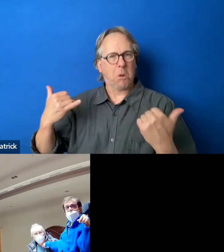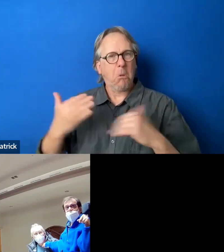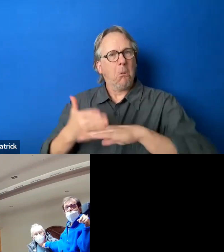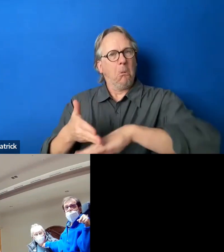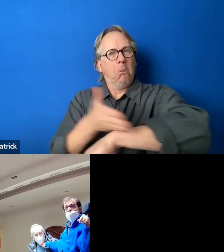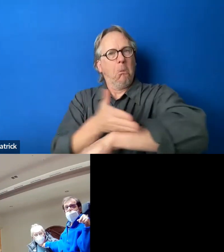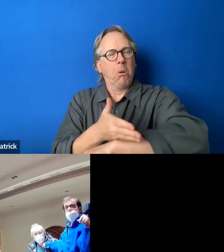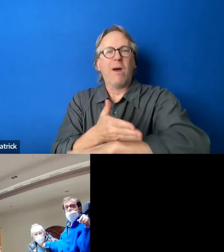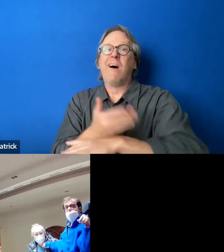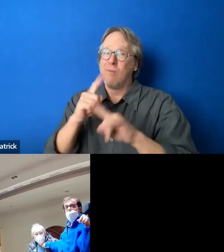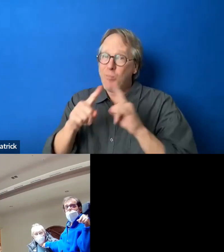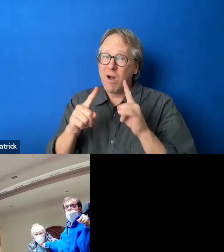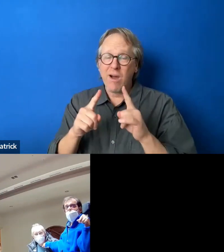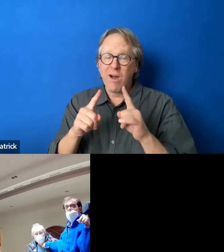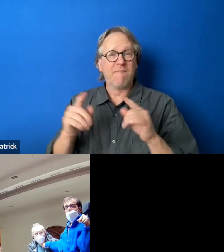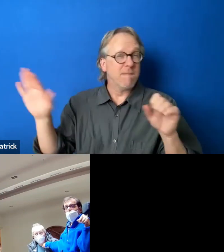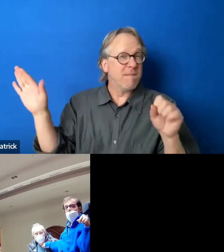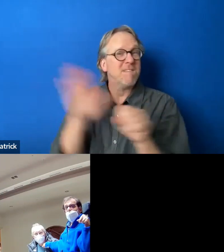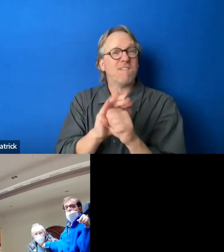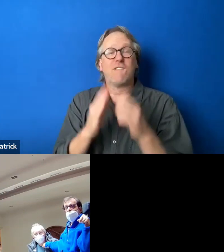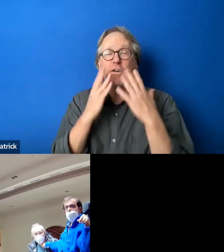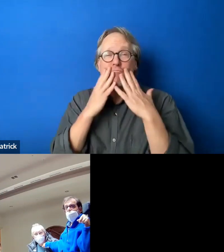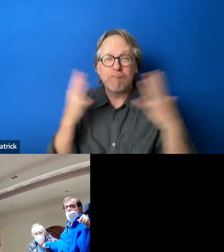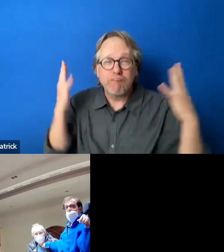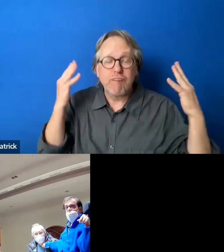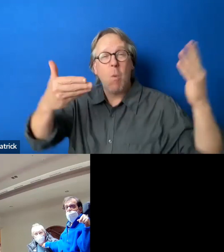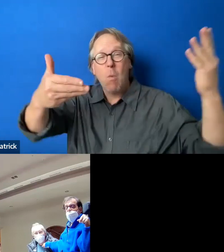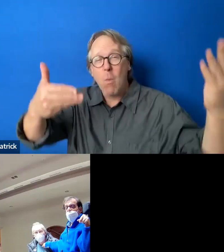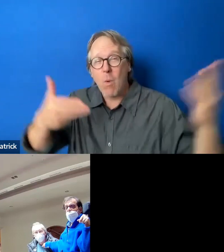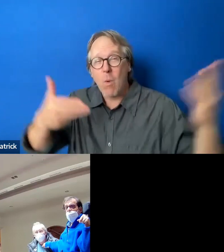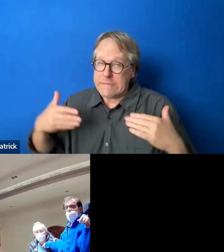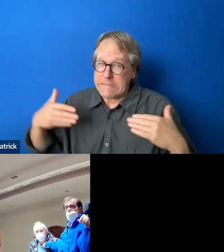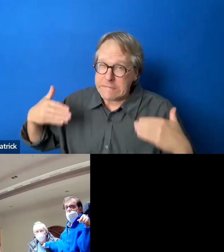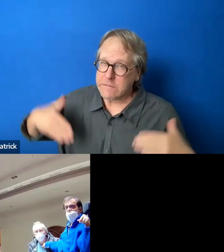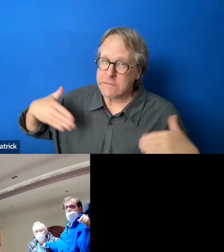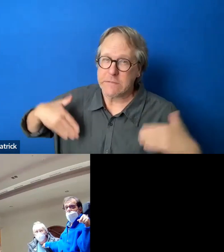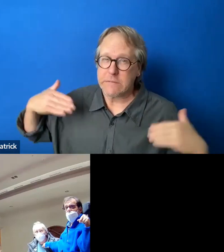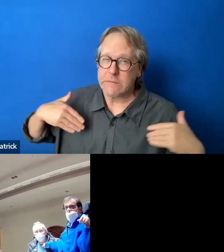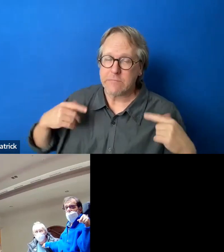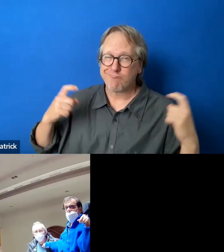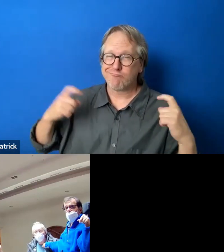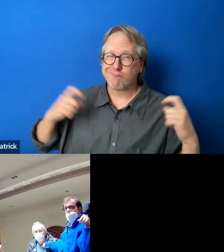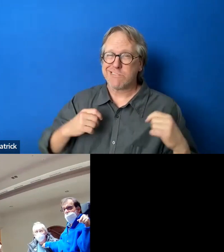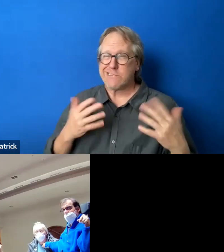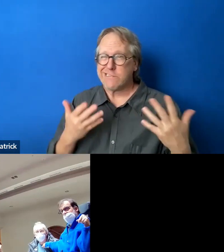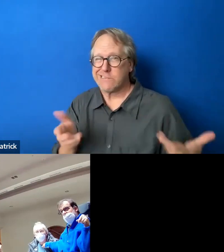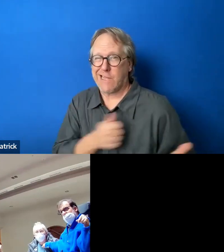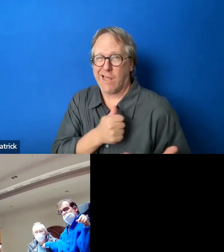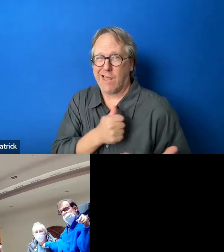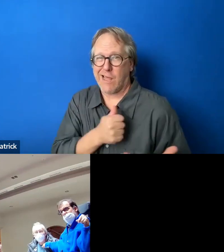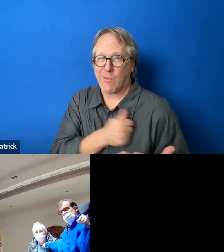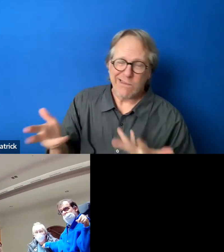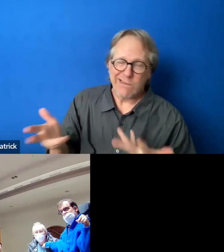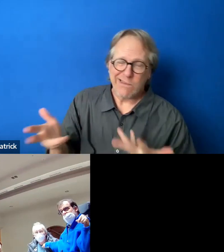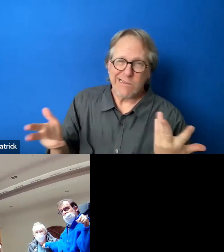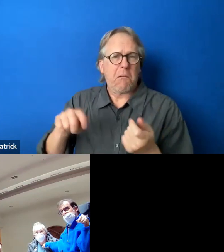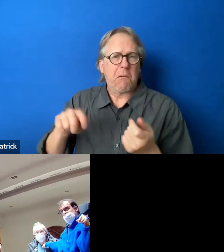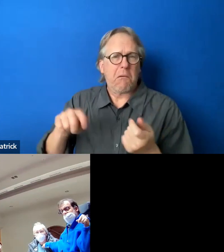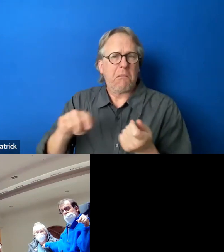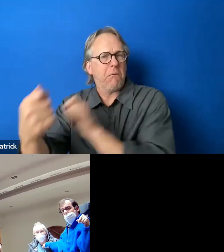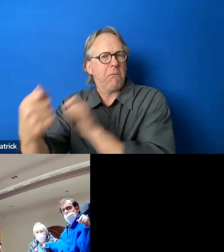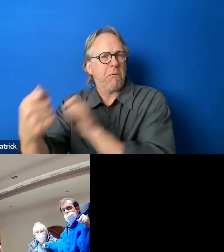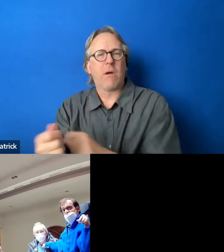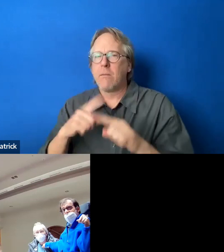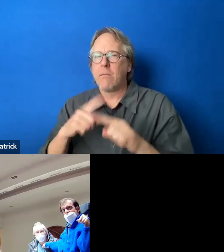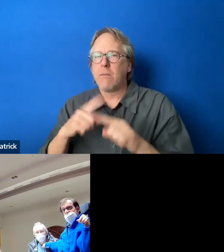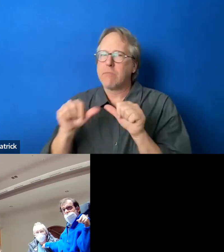to go. We have a long way to go. But part of that is this ongoing